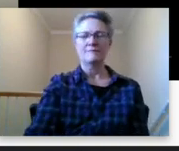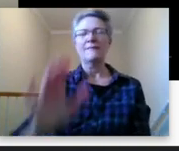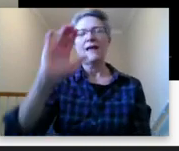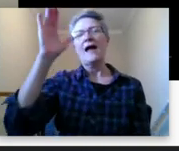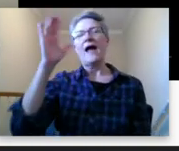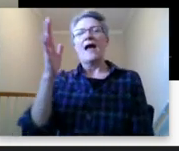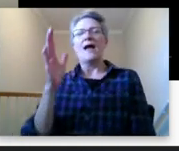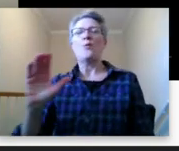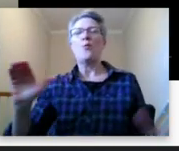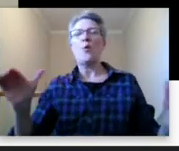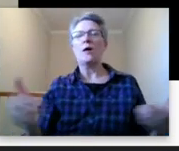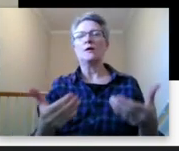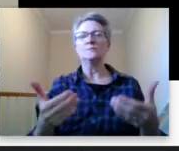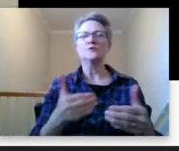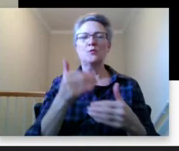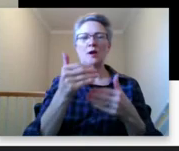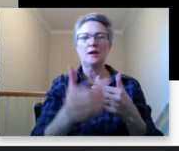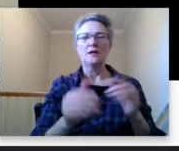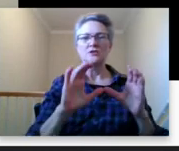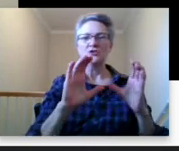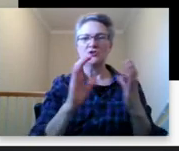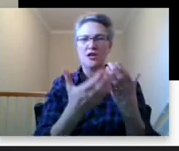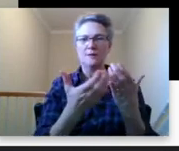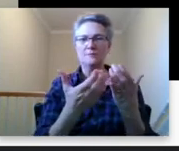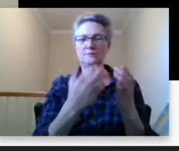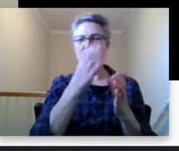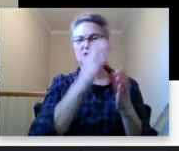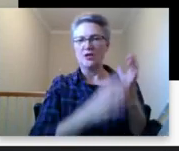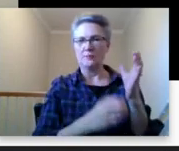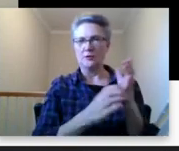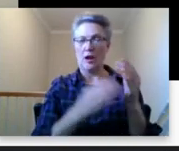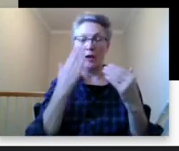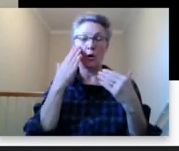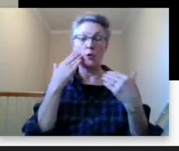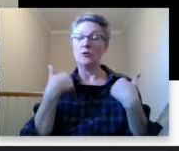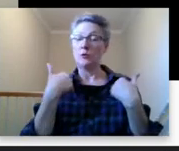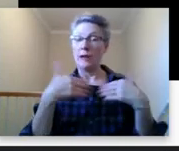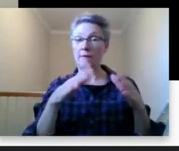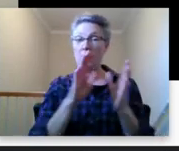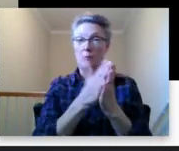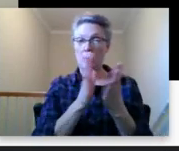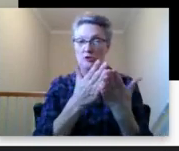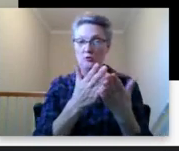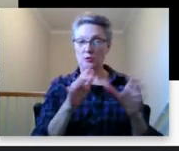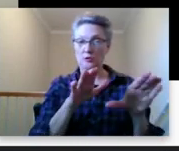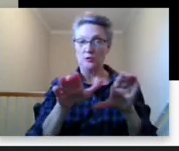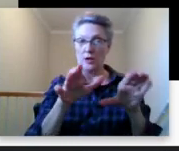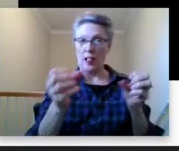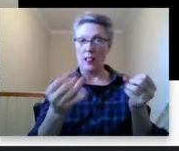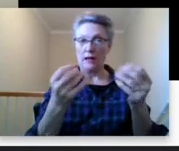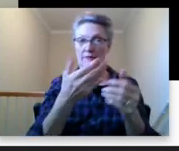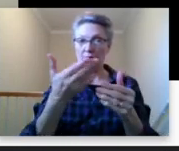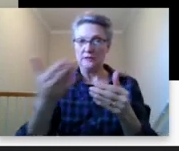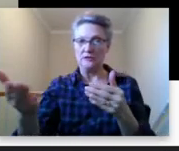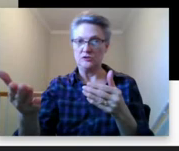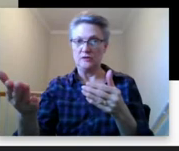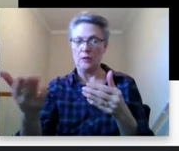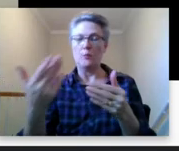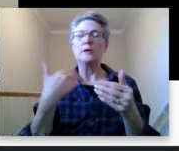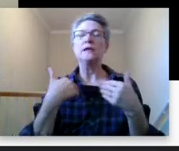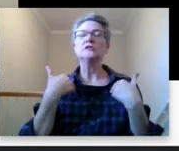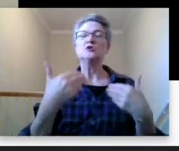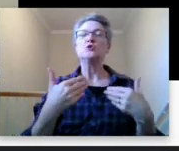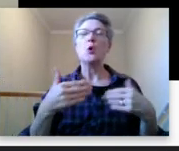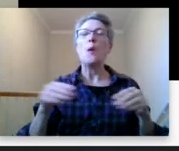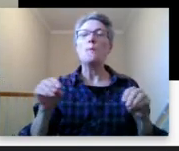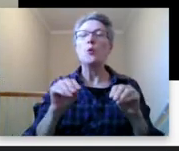into our next chapter, and I know that you guys don't have your books for this chapter. That's totally okay. We're going to be doing a lot of things that are going to get you up and moving around